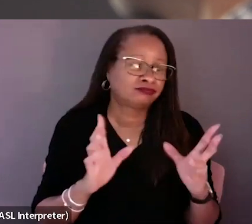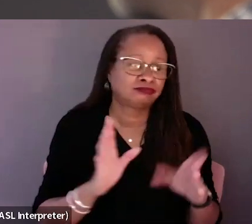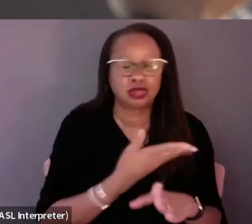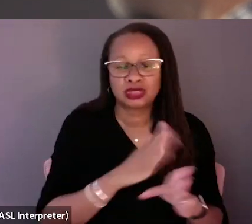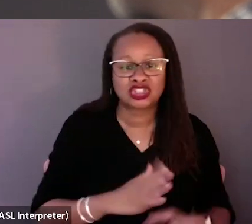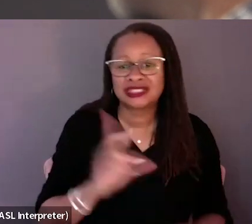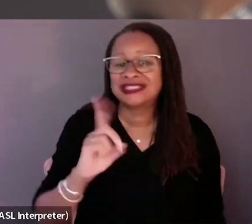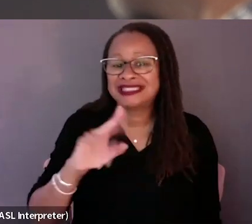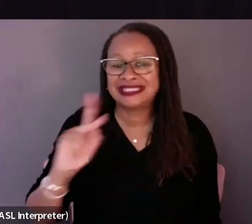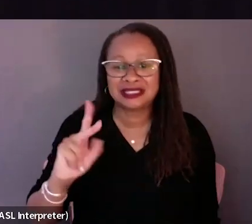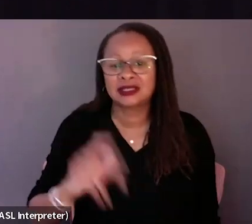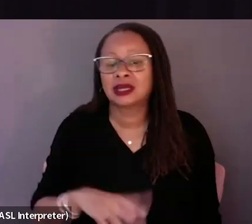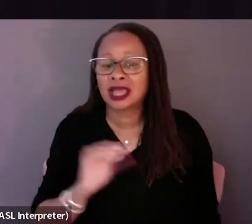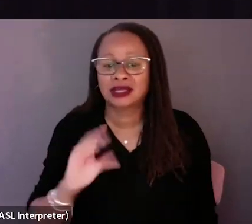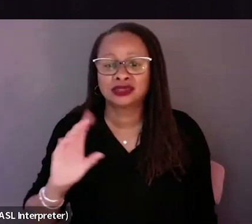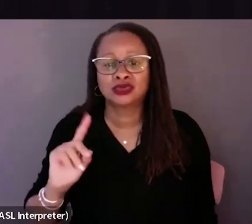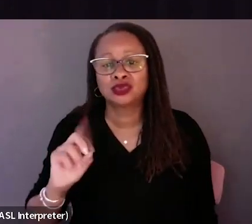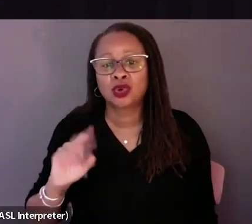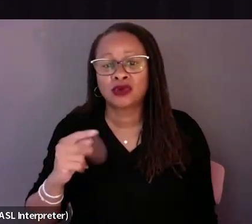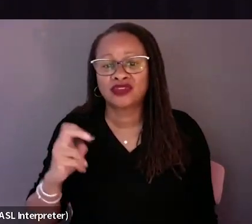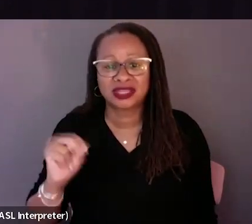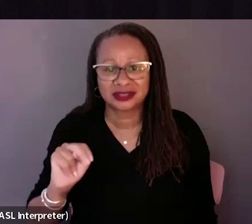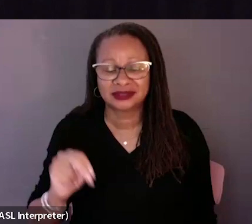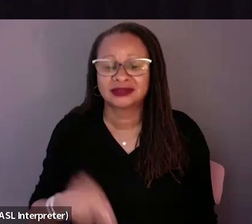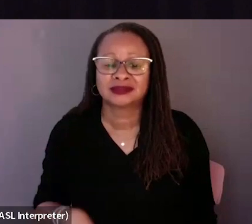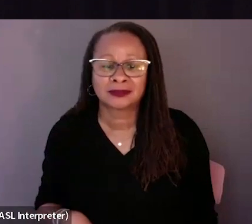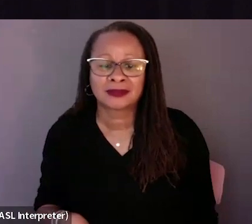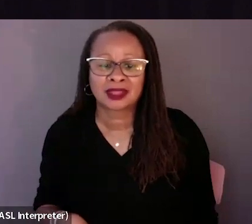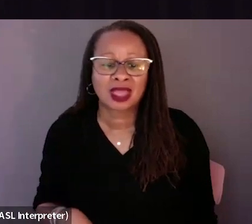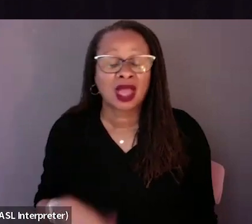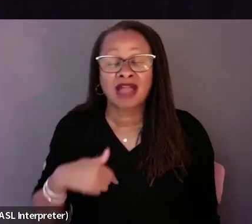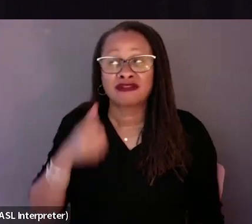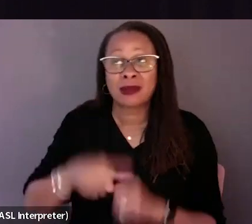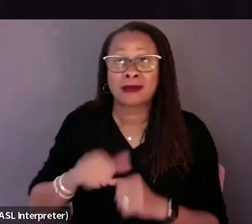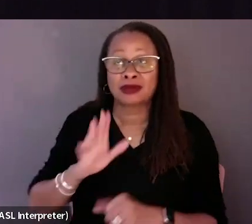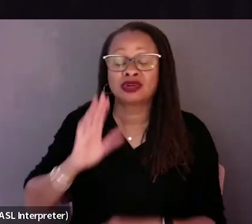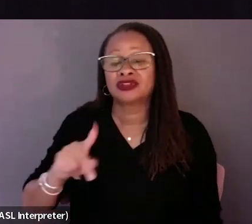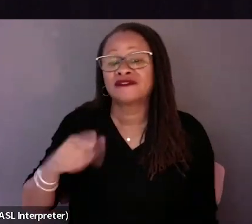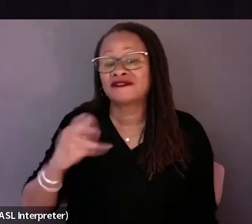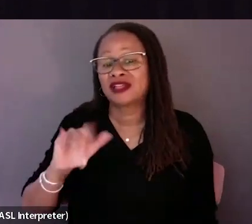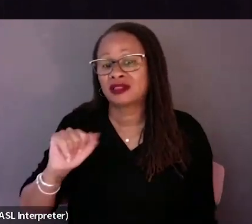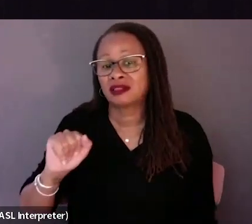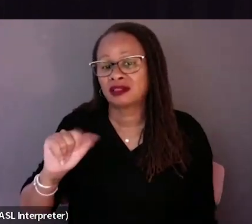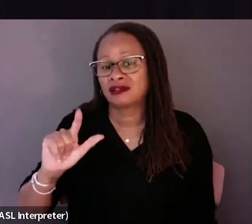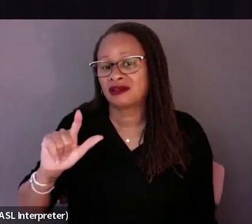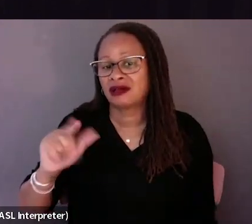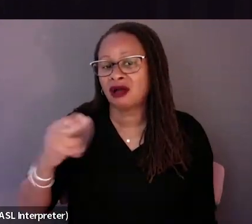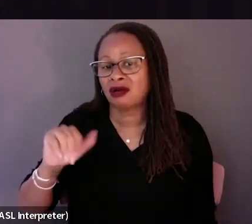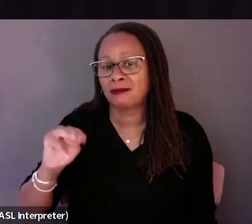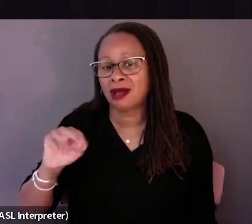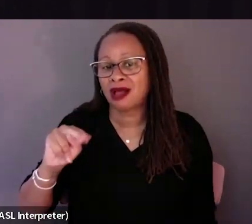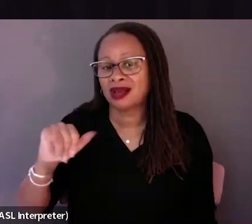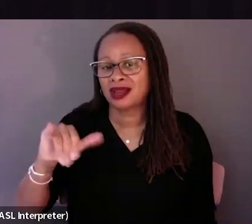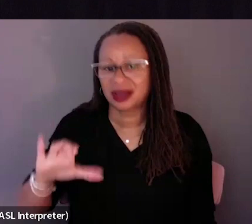But I remember, you know, being in a Warsaw Philharmonic Hall and, you know, having tears in my eyes just listening to the